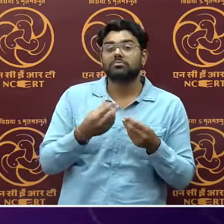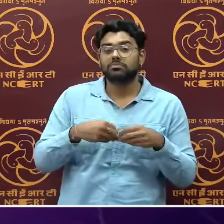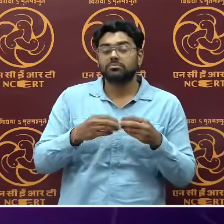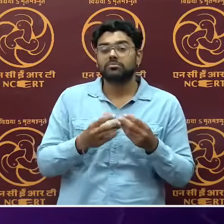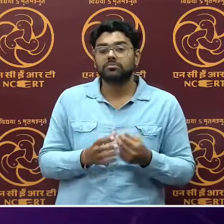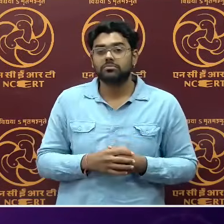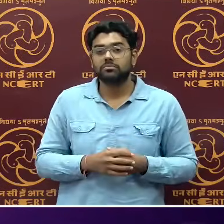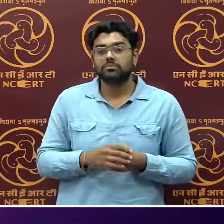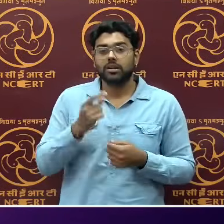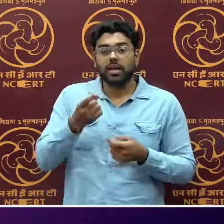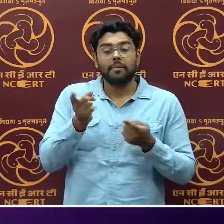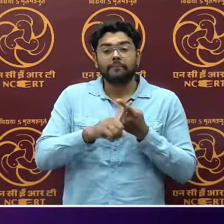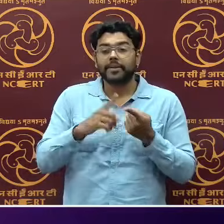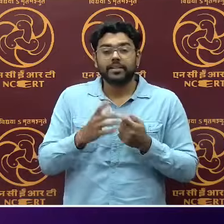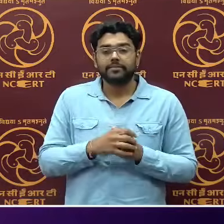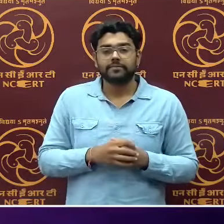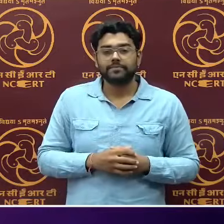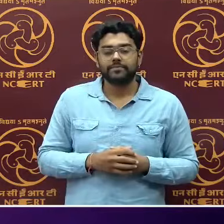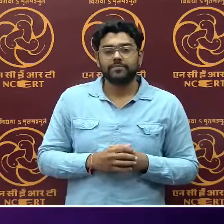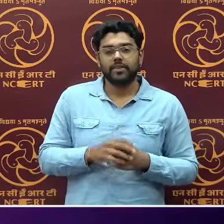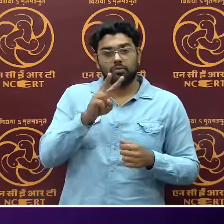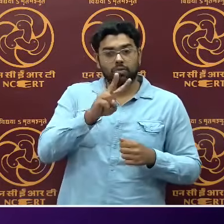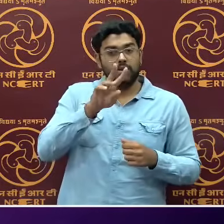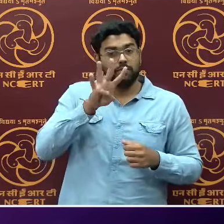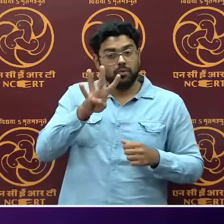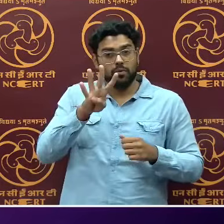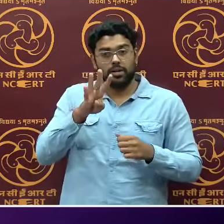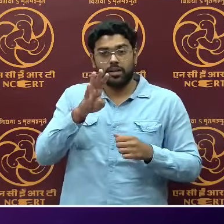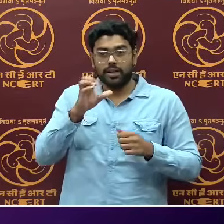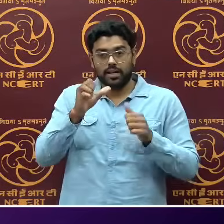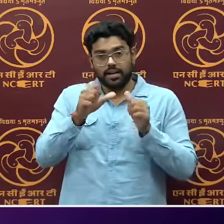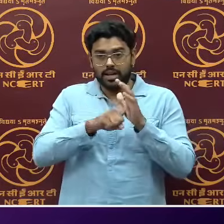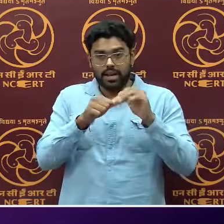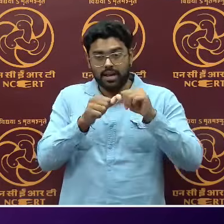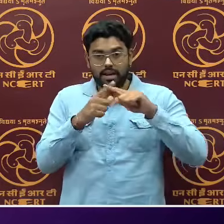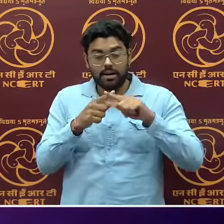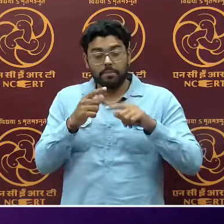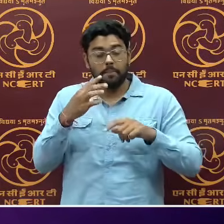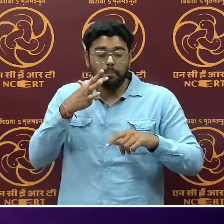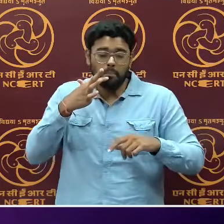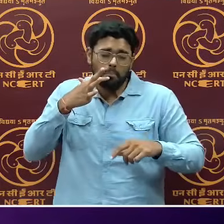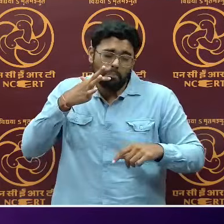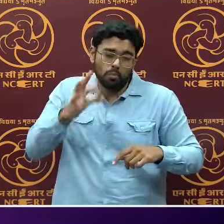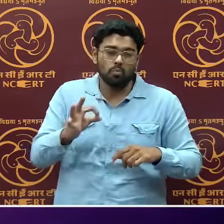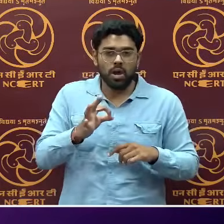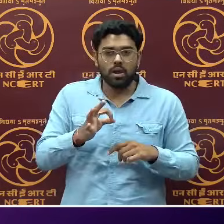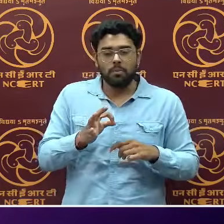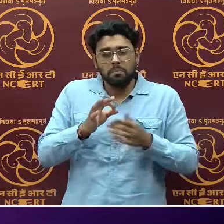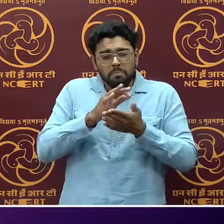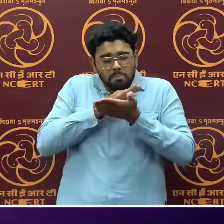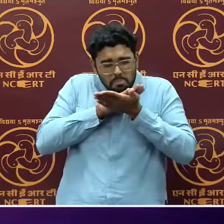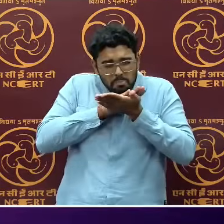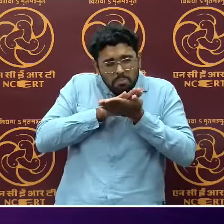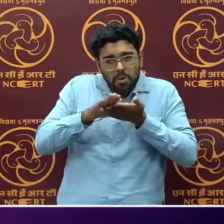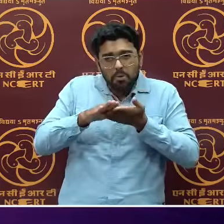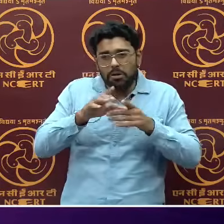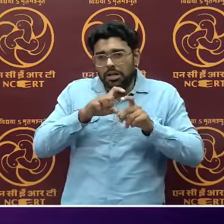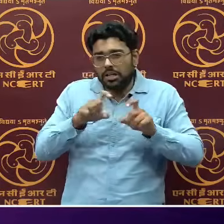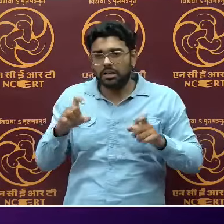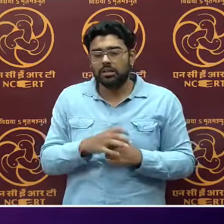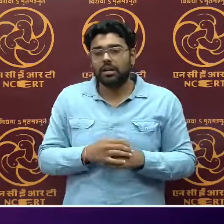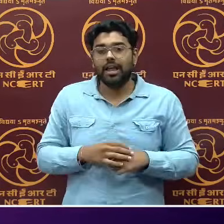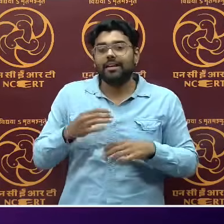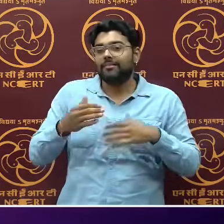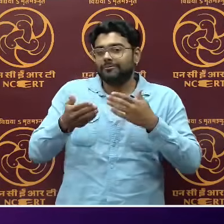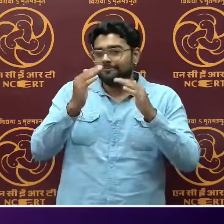So what exactly is happening? 24 carat gold is a pure form of gold, okay? When it comes to out to be